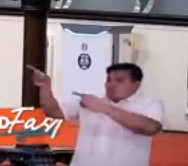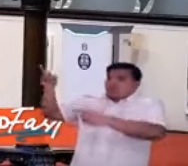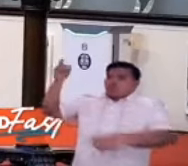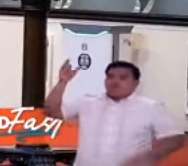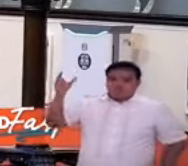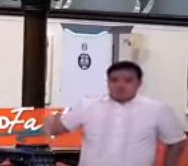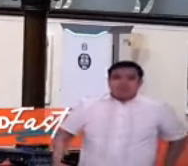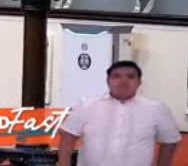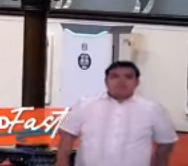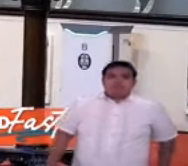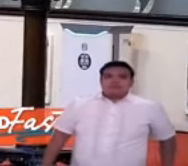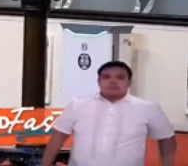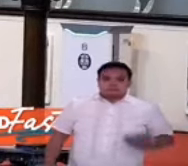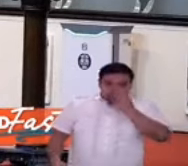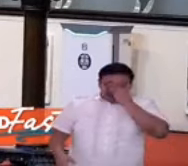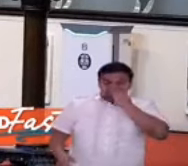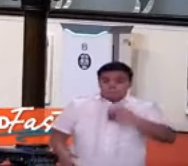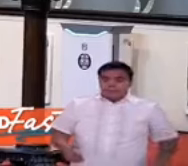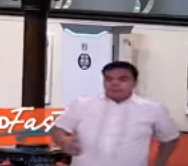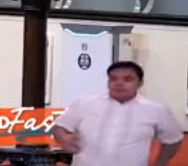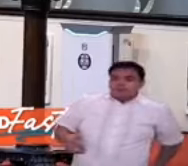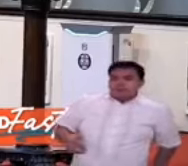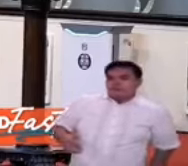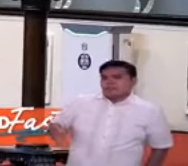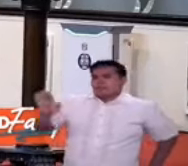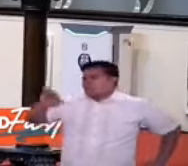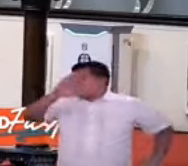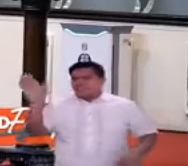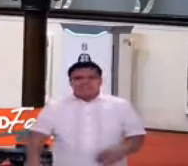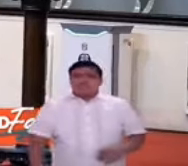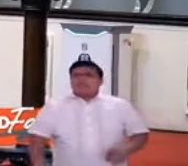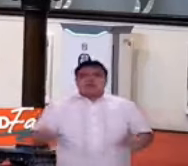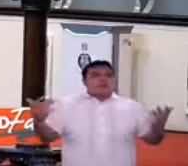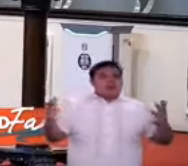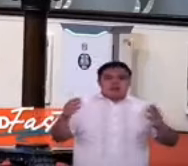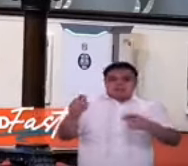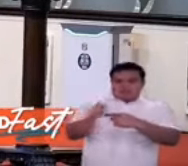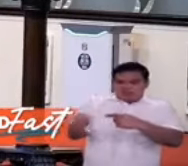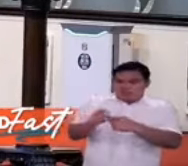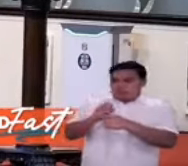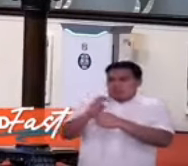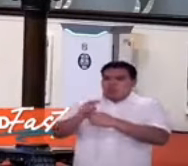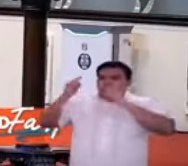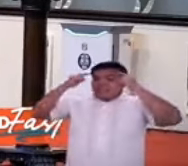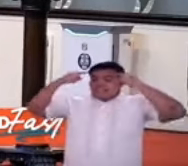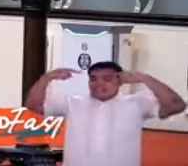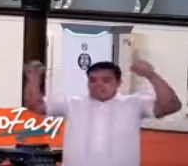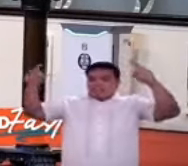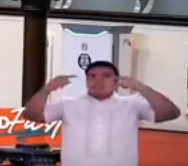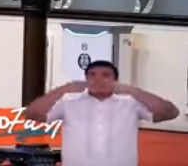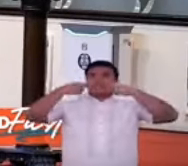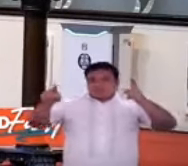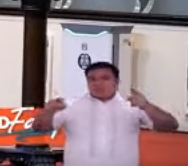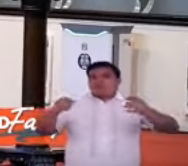Dedicate your child. Because there can never be no training, nor success, nor power in